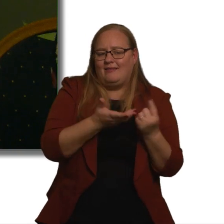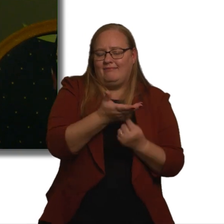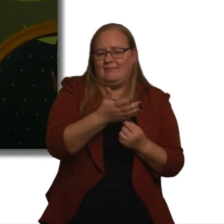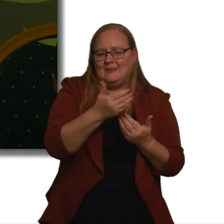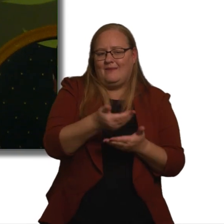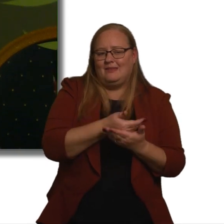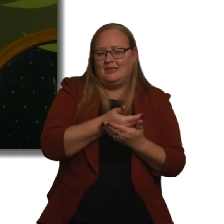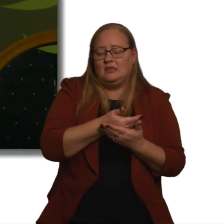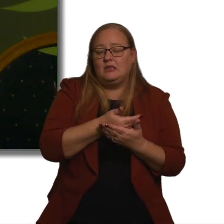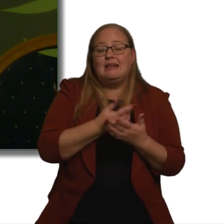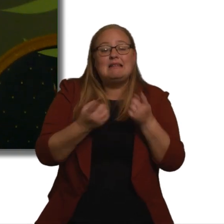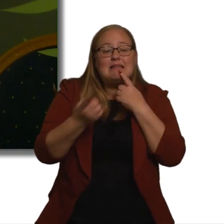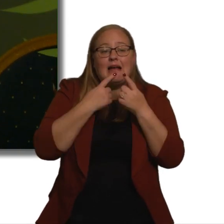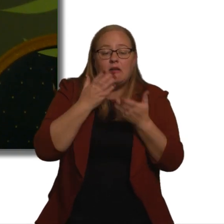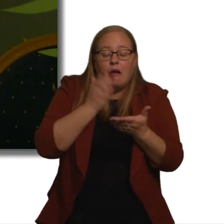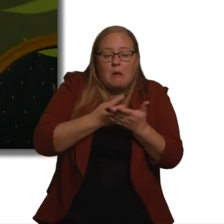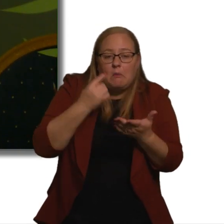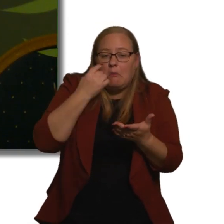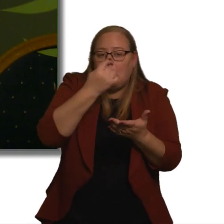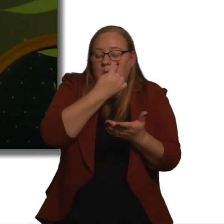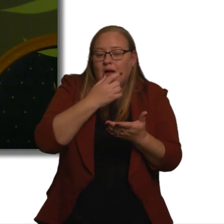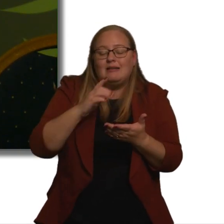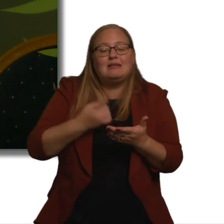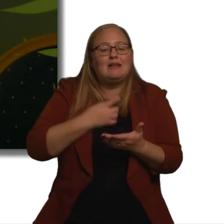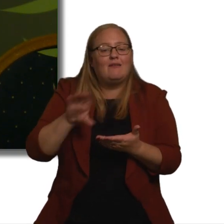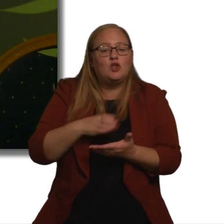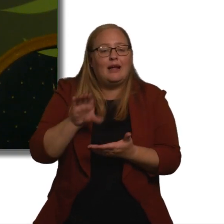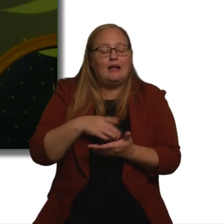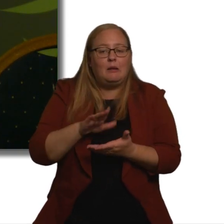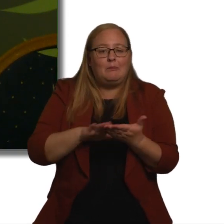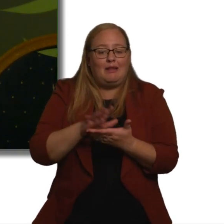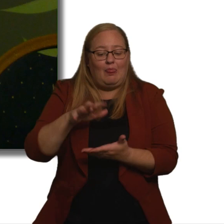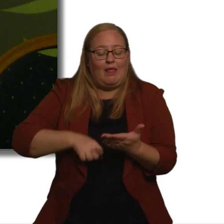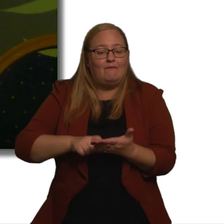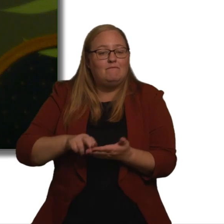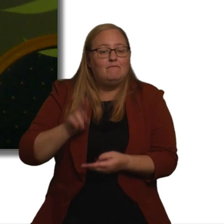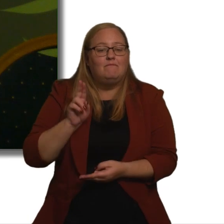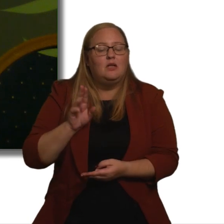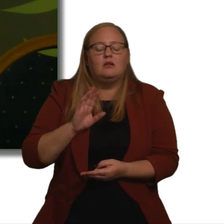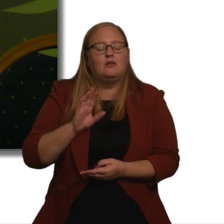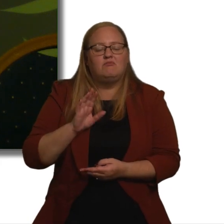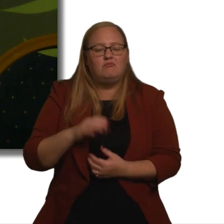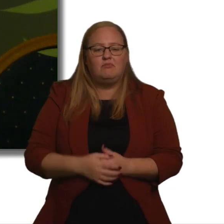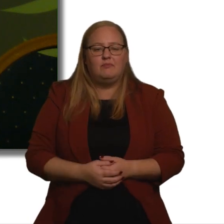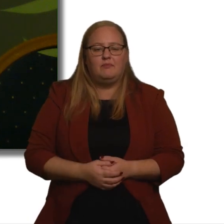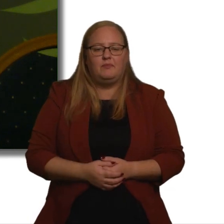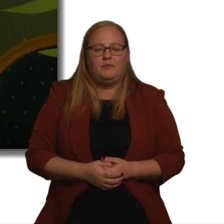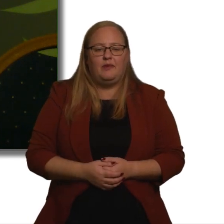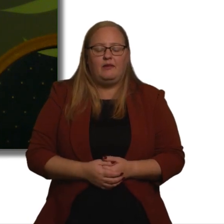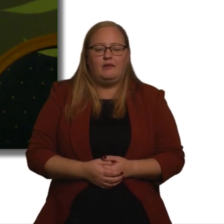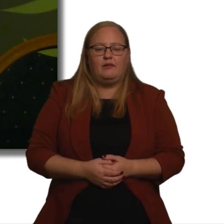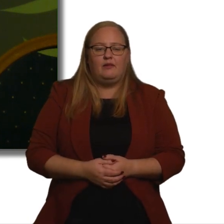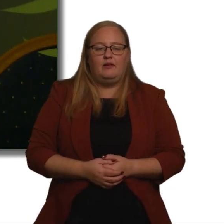drive loss, so we look at it holistically. I think the second element around